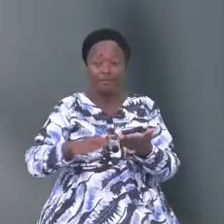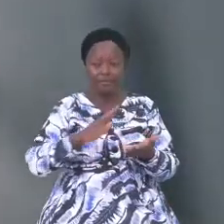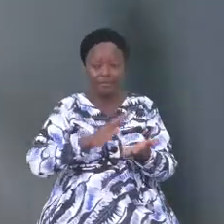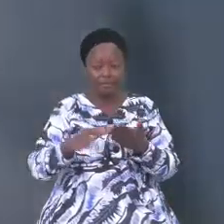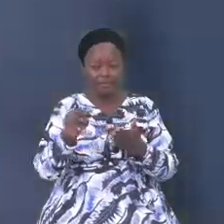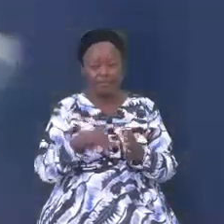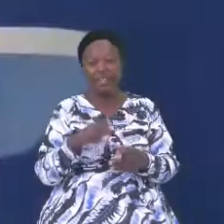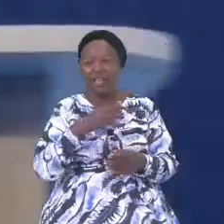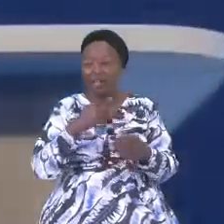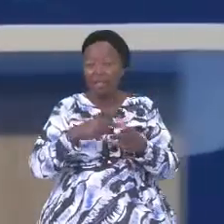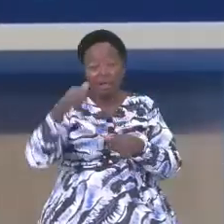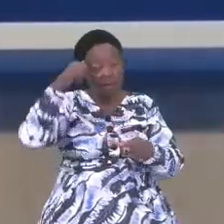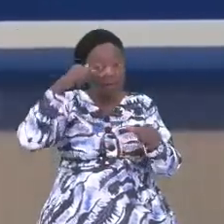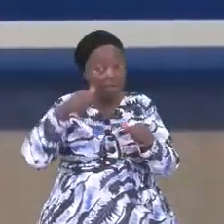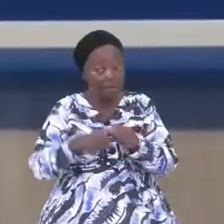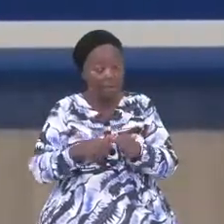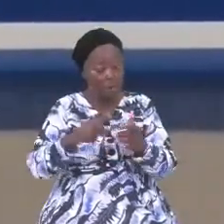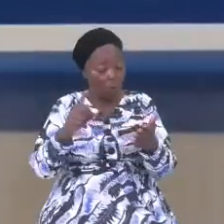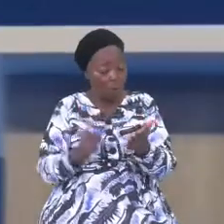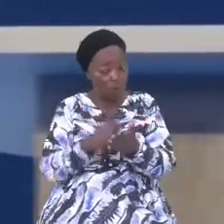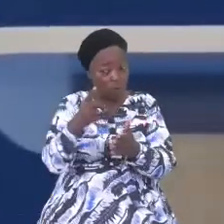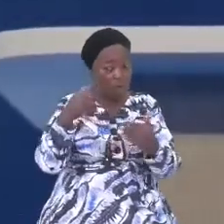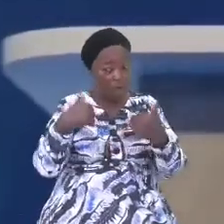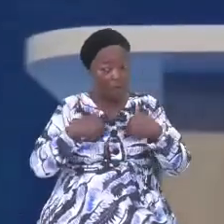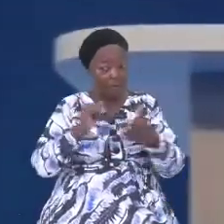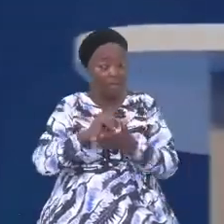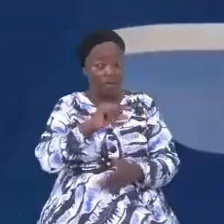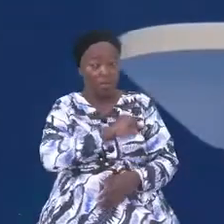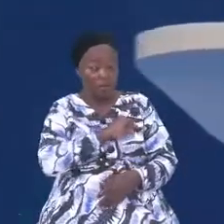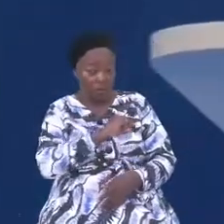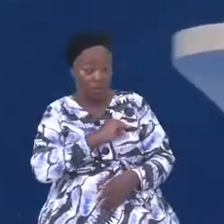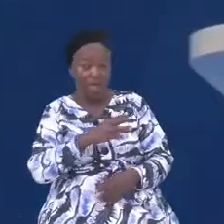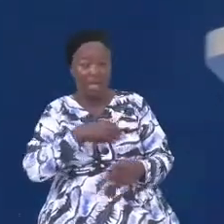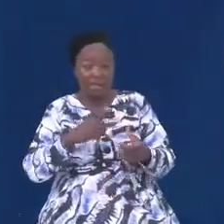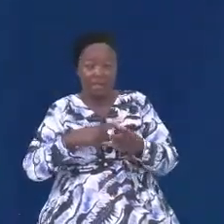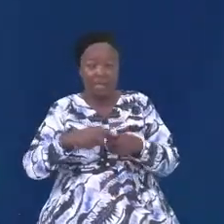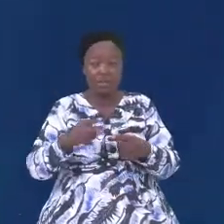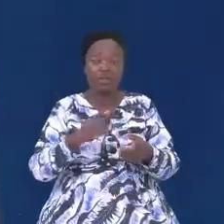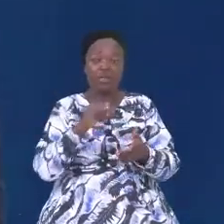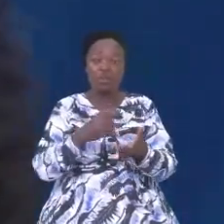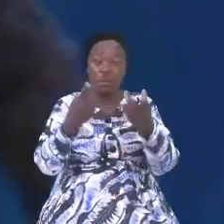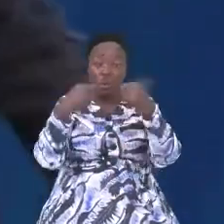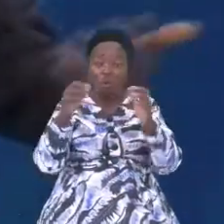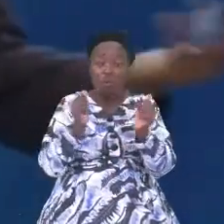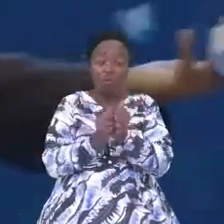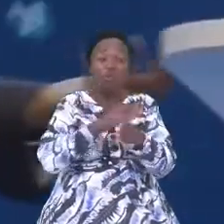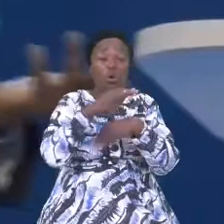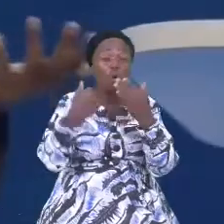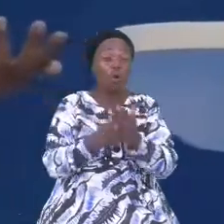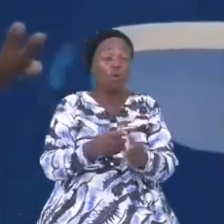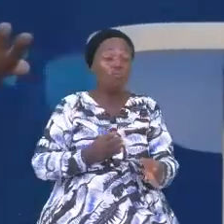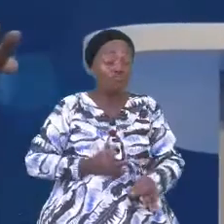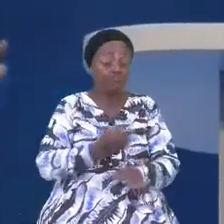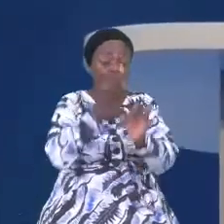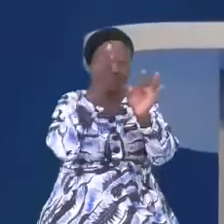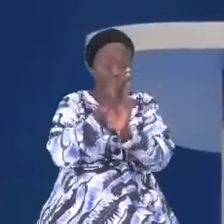Remember, once you have the conviction, and then you come in all sincerity, and you say, Lord,